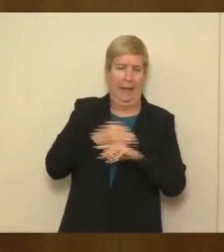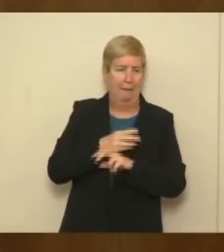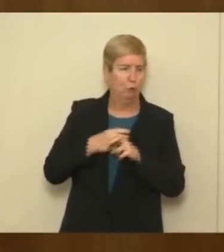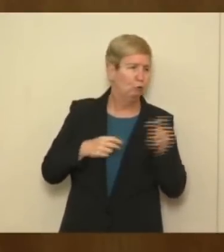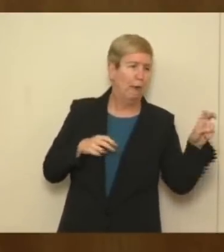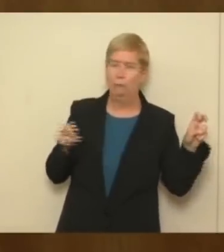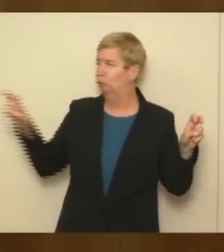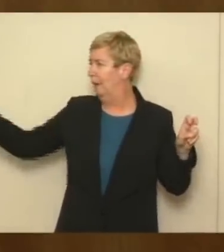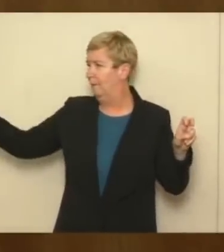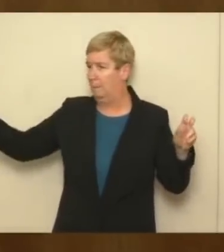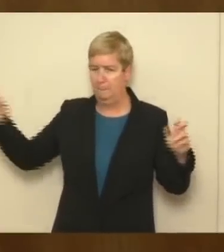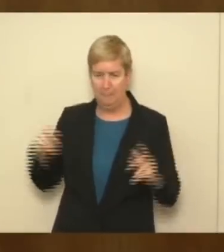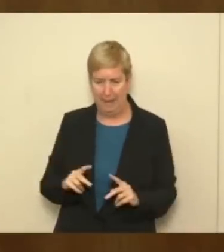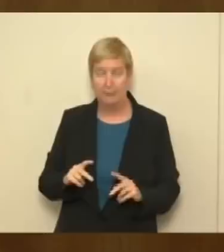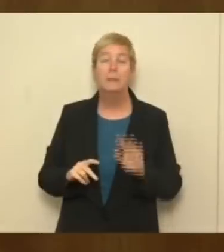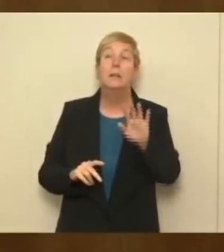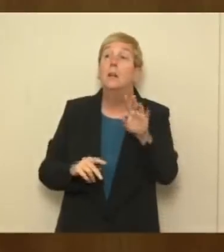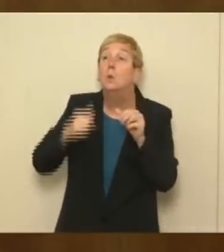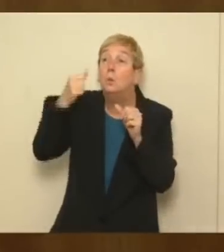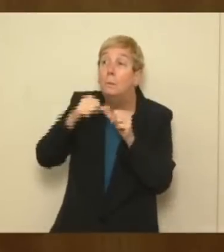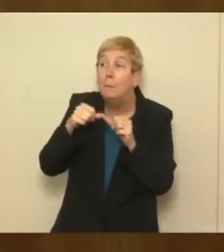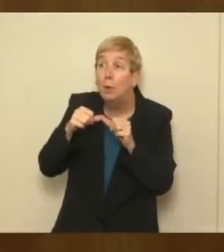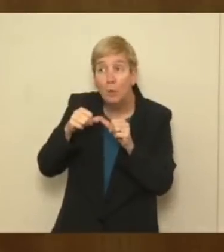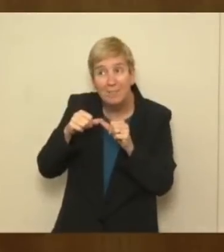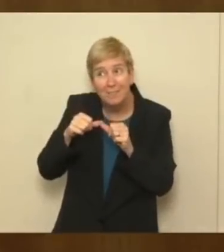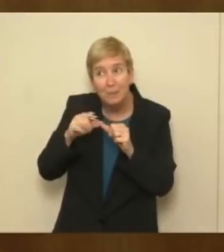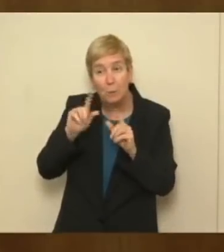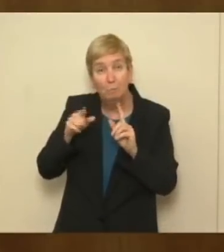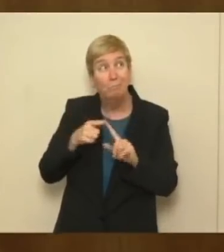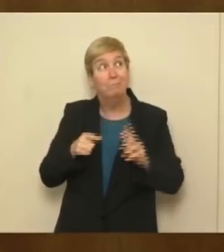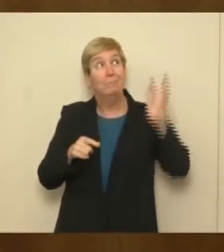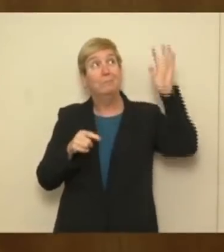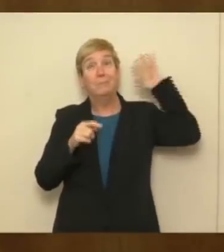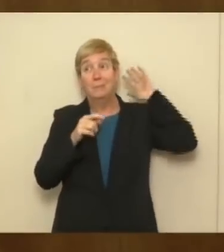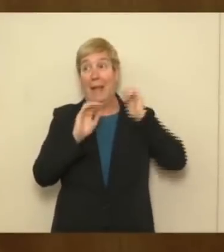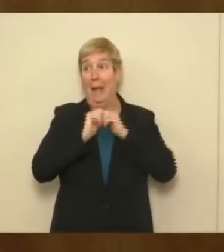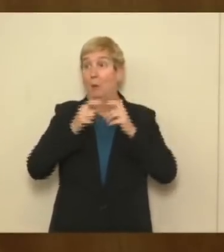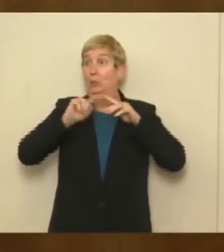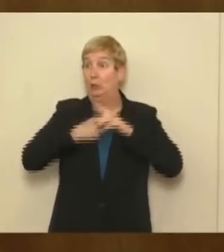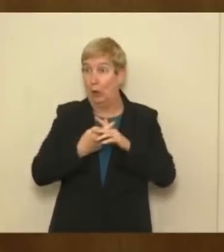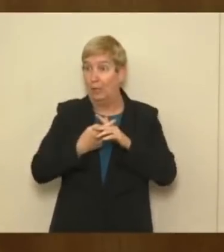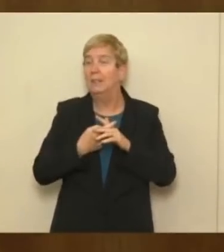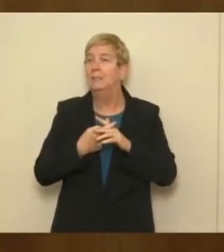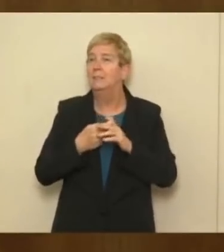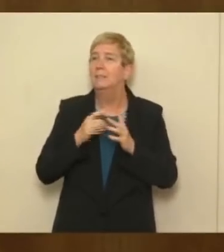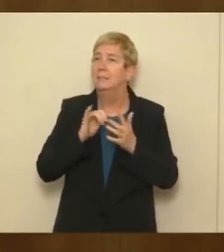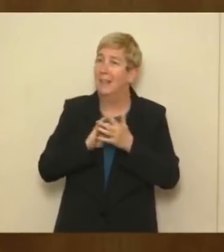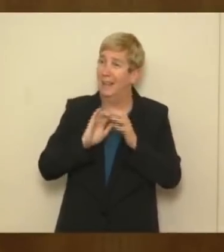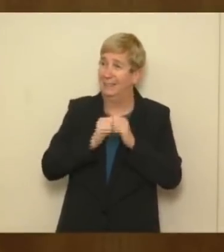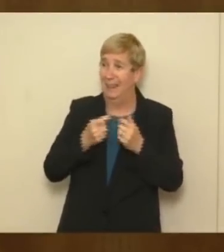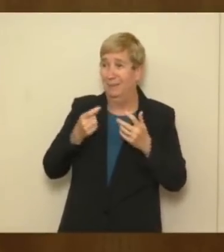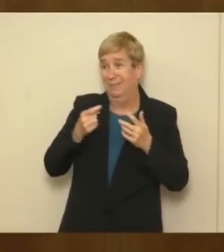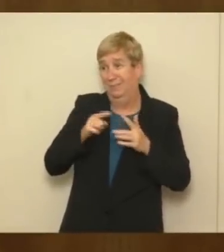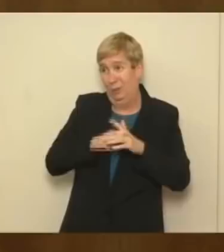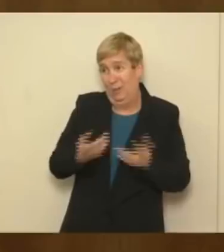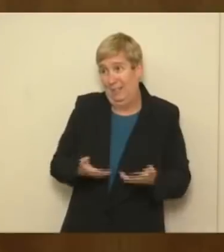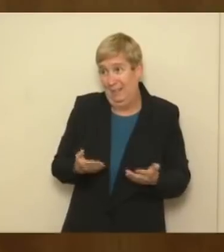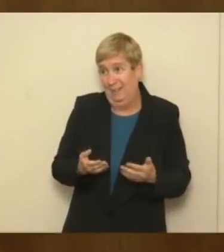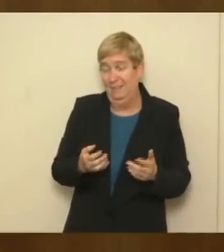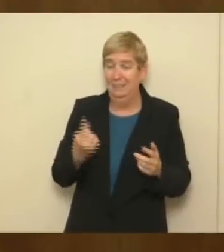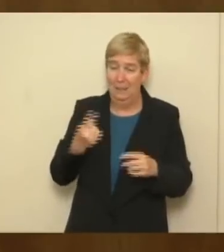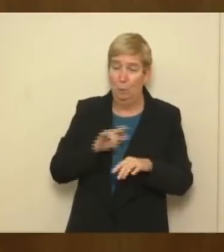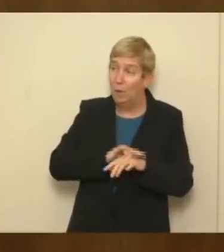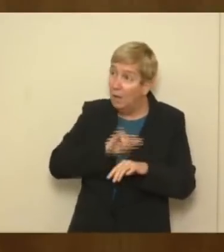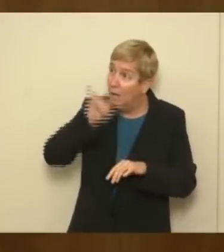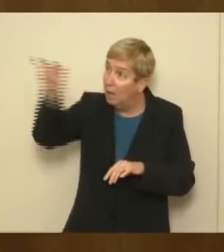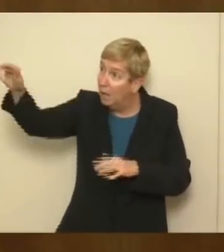reminder that when this all started, that's how it started. People traveling from New Mexico State to New York and coming back and bringing